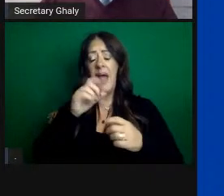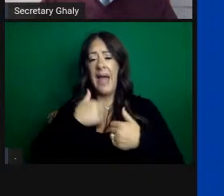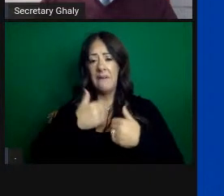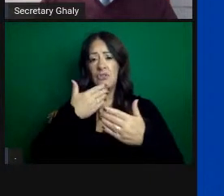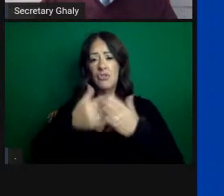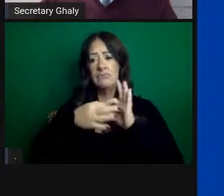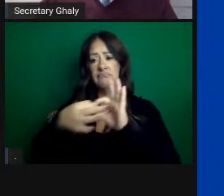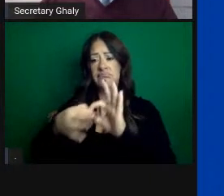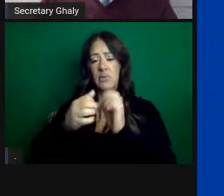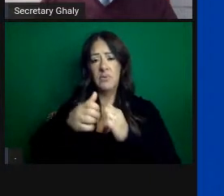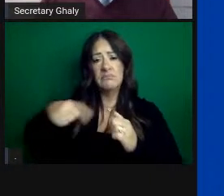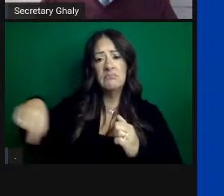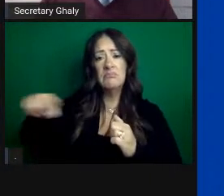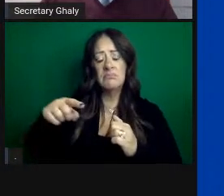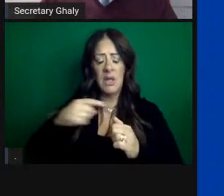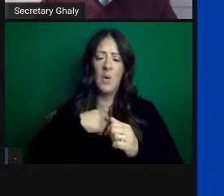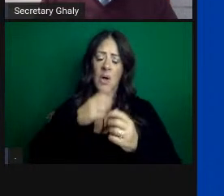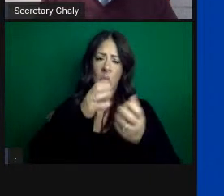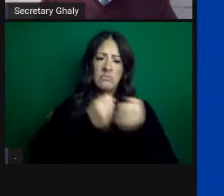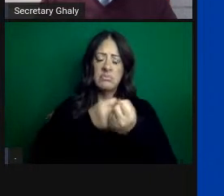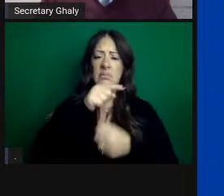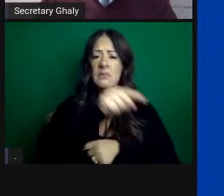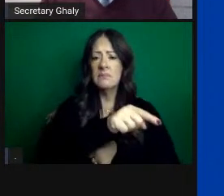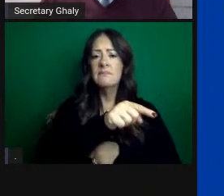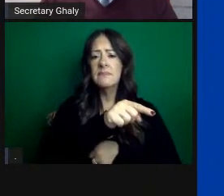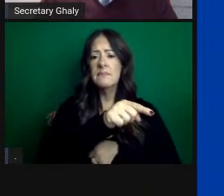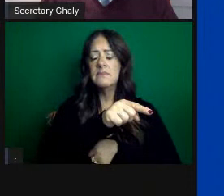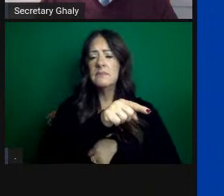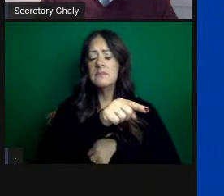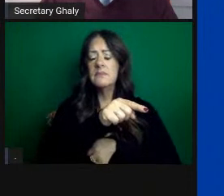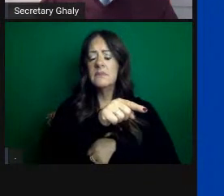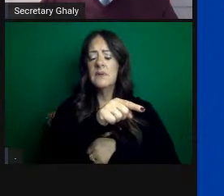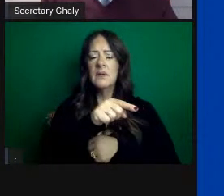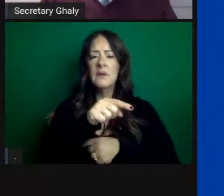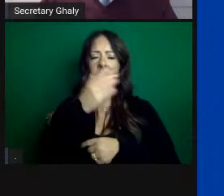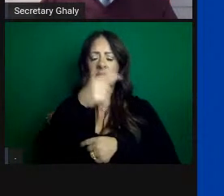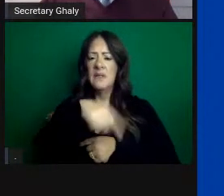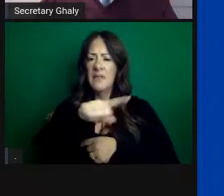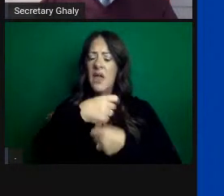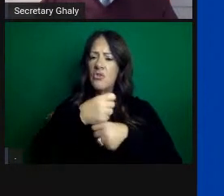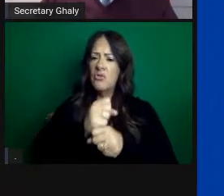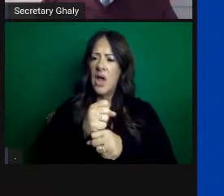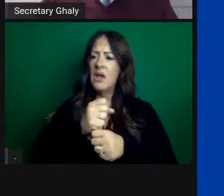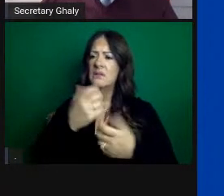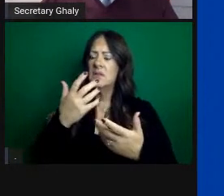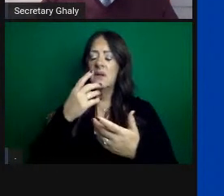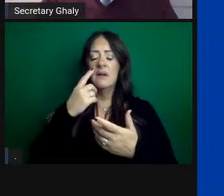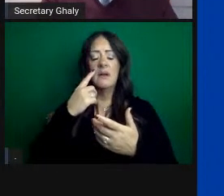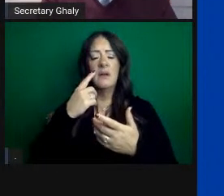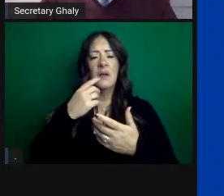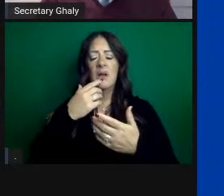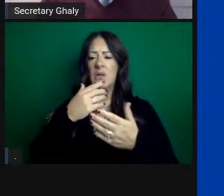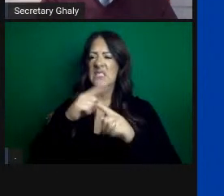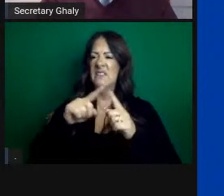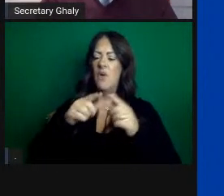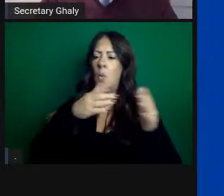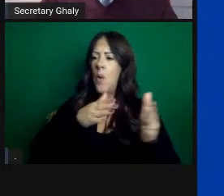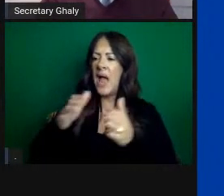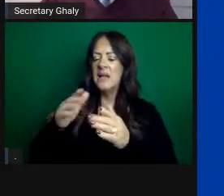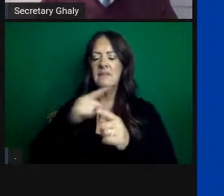population, and then using our ability to create non-traditional sites, as I mentioned,